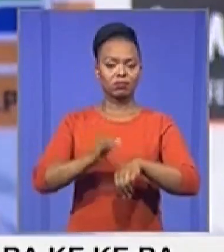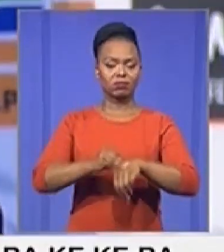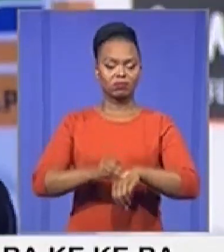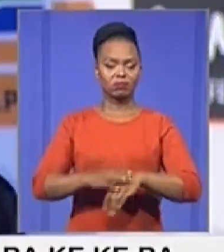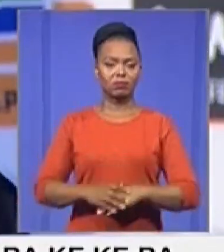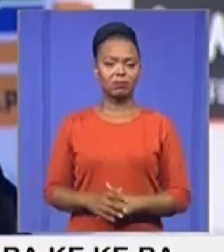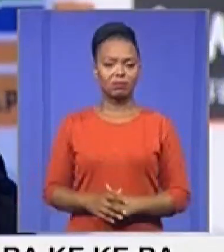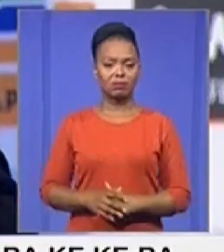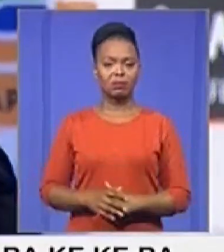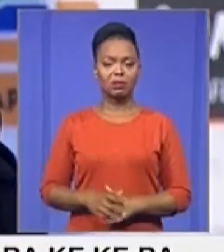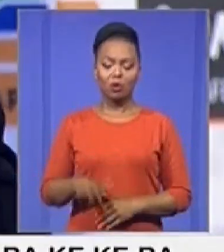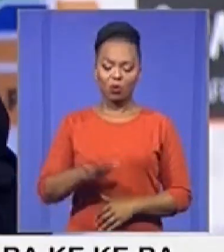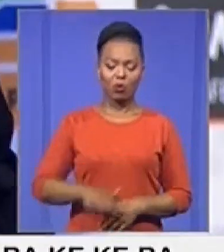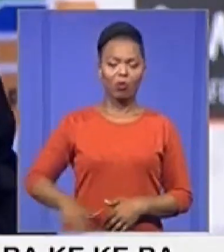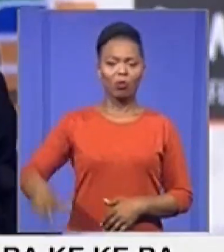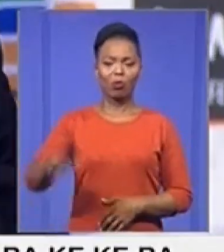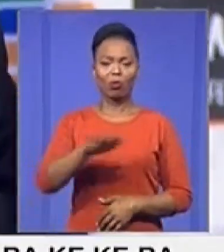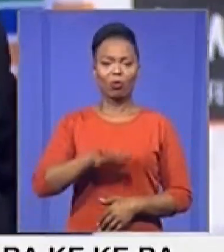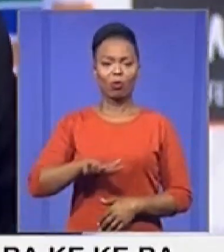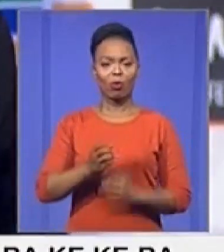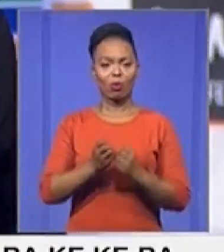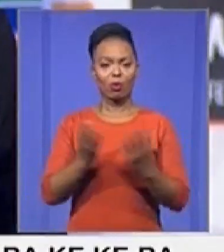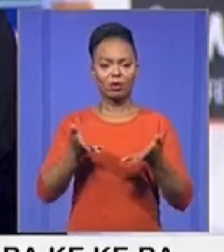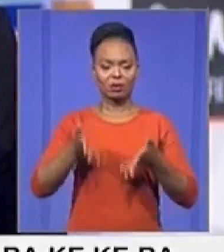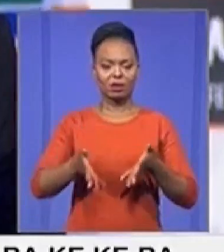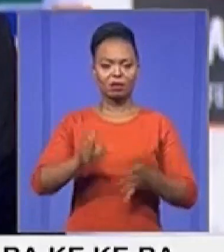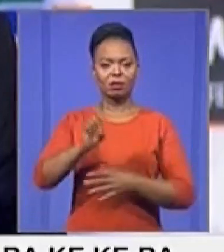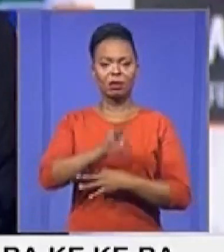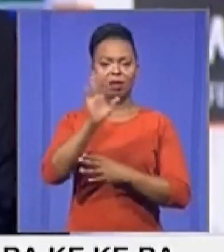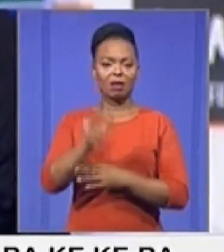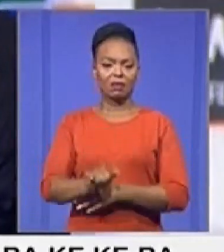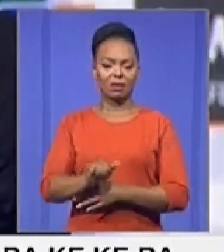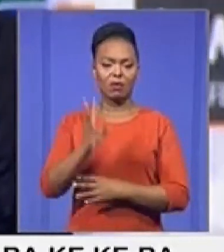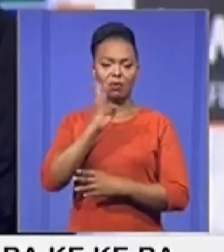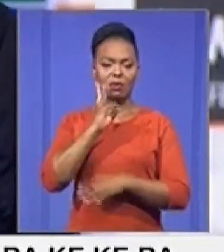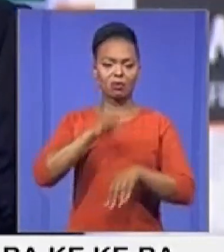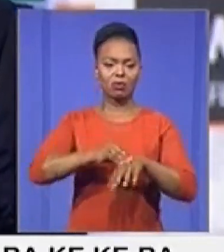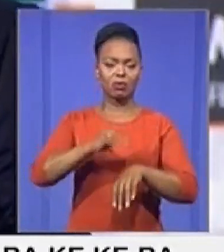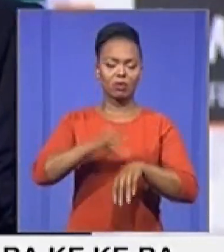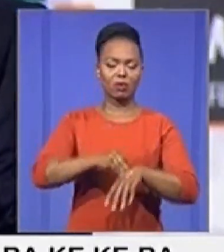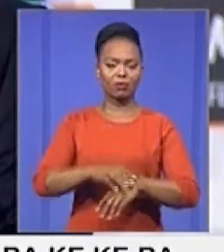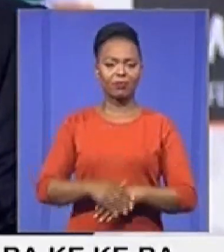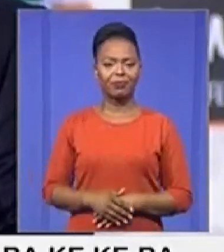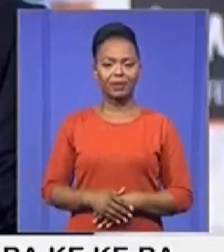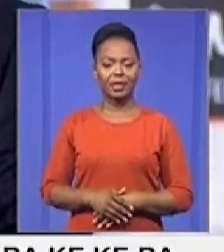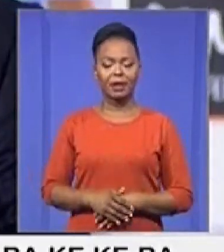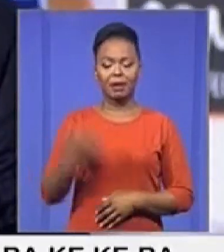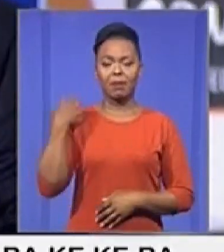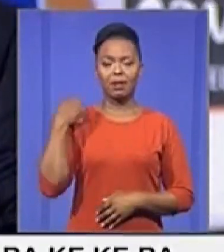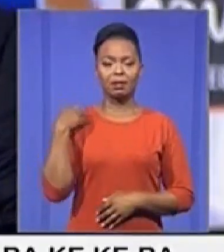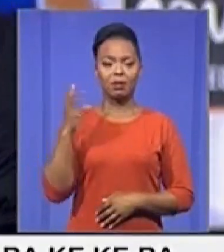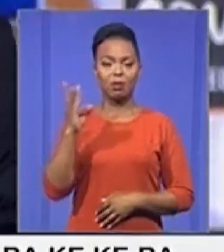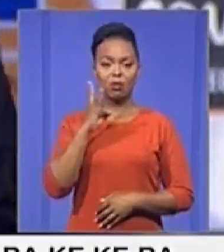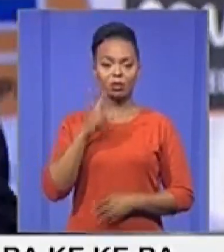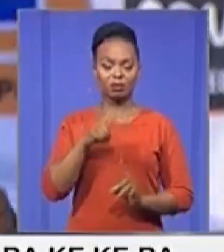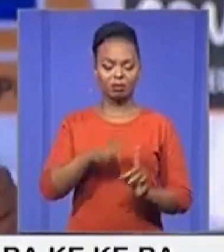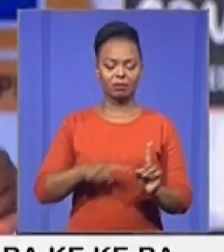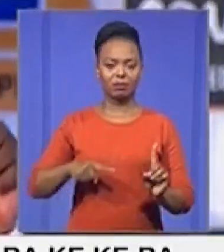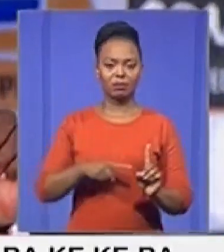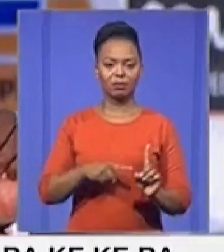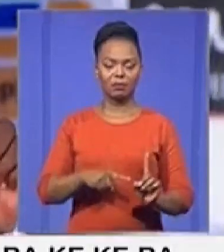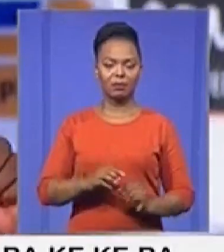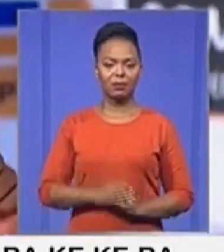a tletseng dibaka tse dintsi mo South Africa. Minister wa rona wa metsi